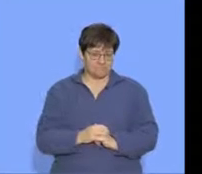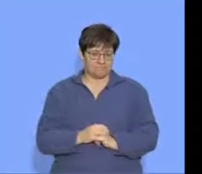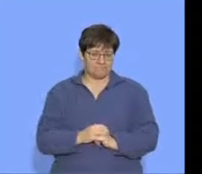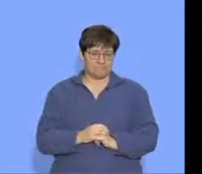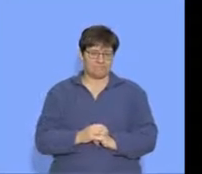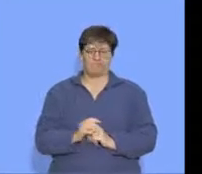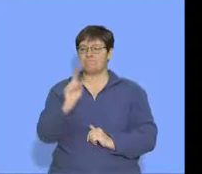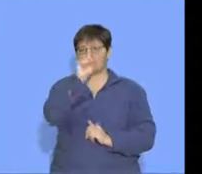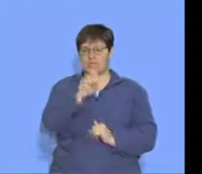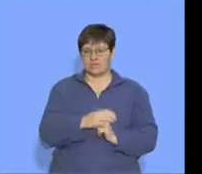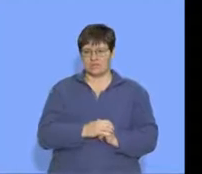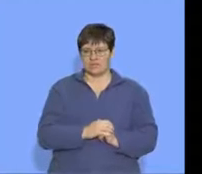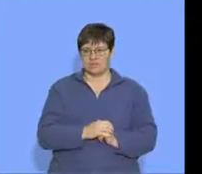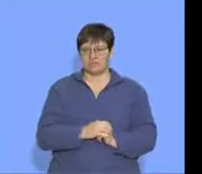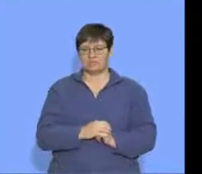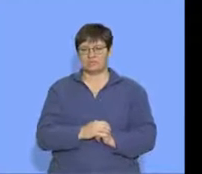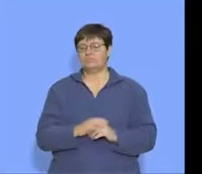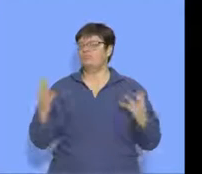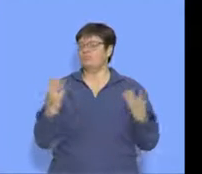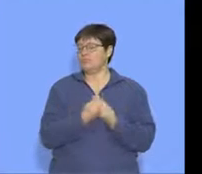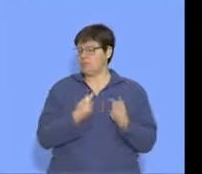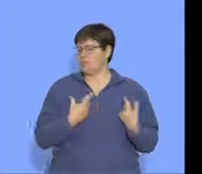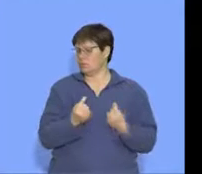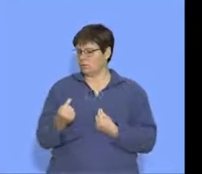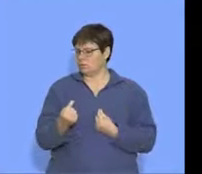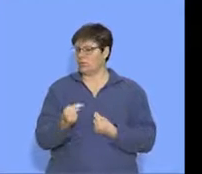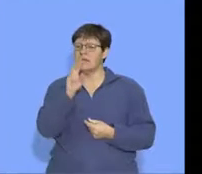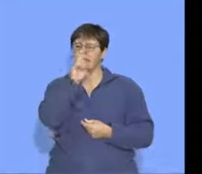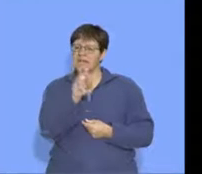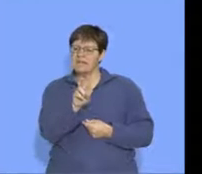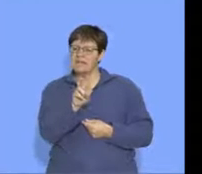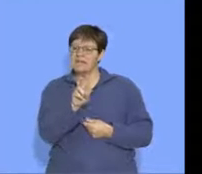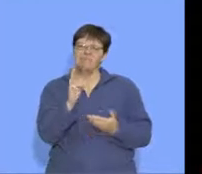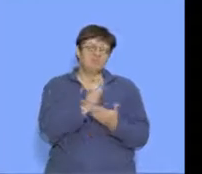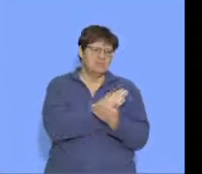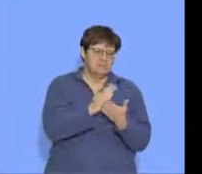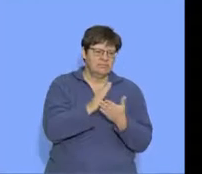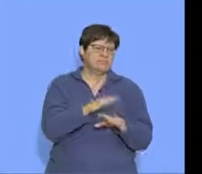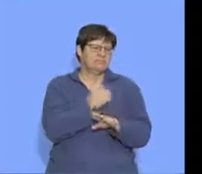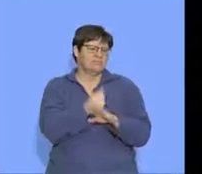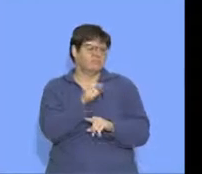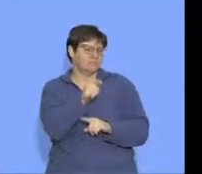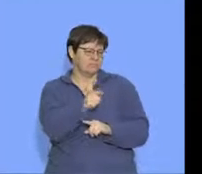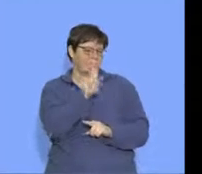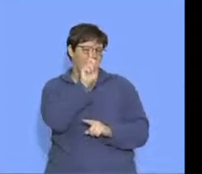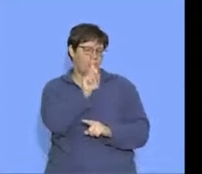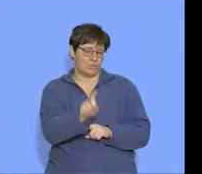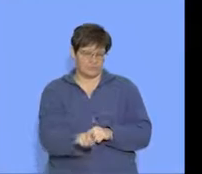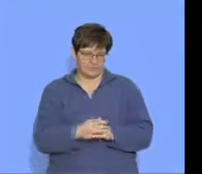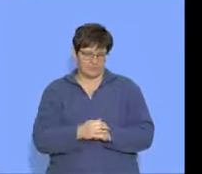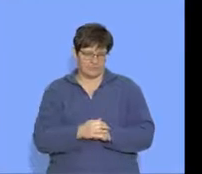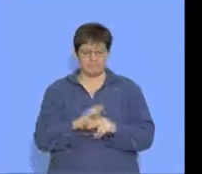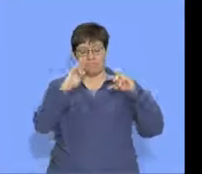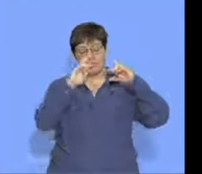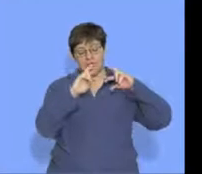here's a question, and we'll go through the question together, and then we will look at some of the questions based on this. An